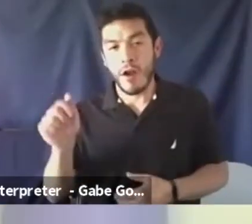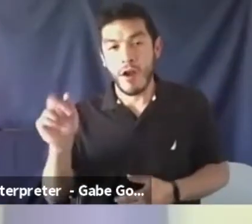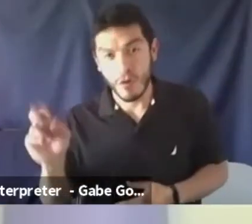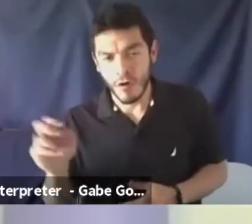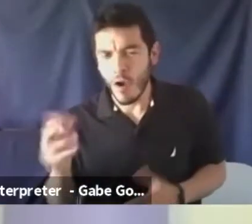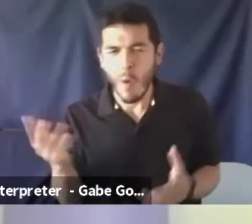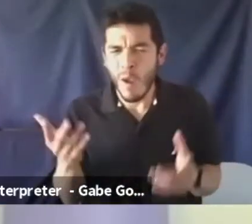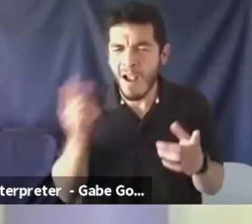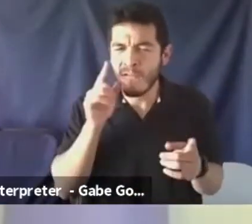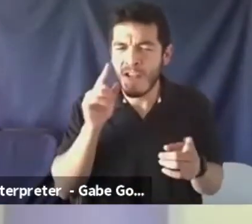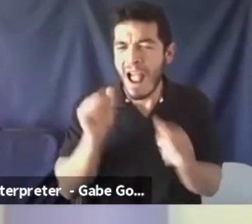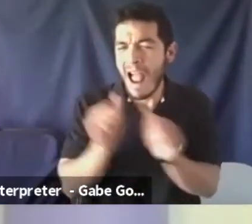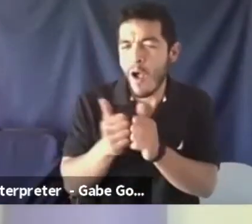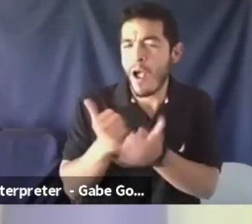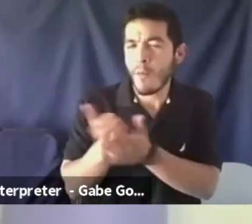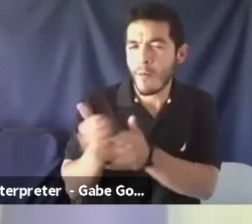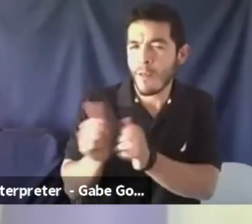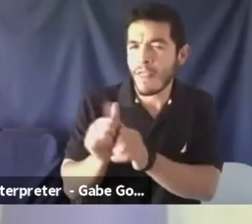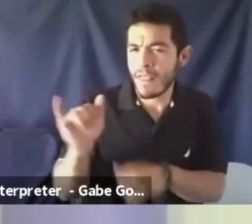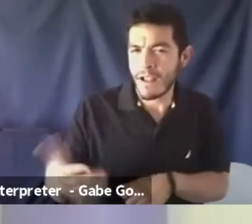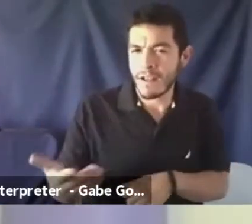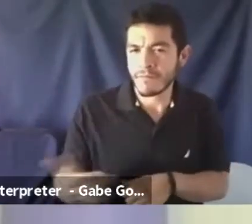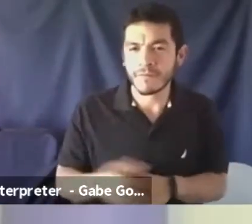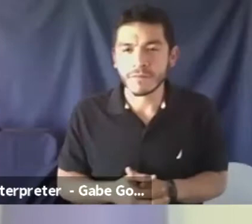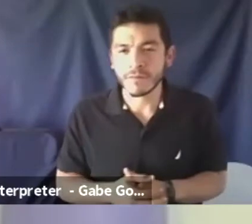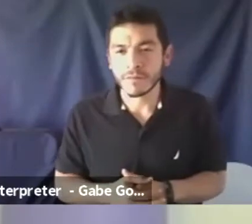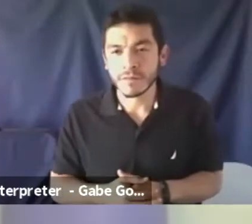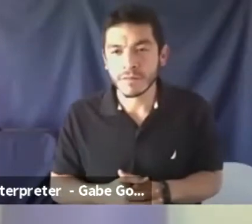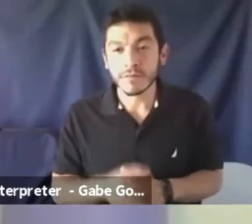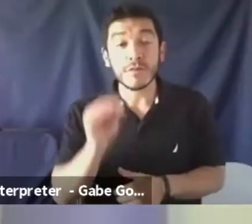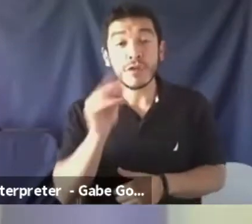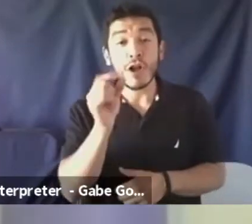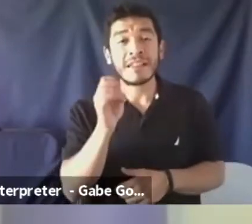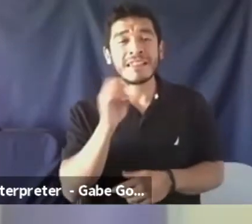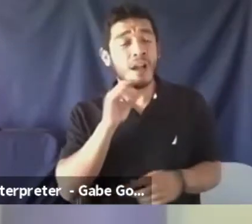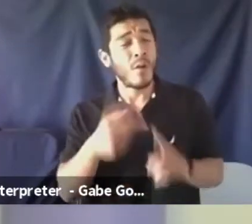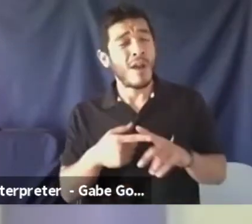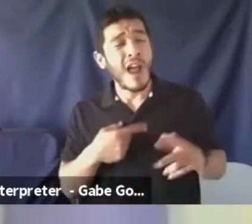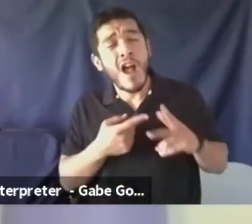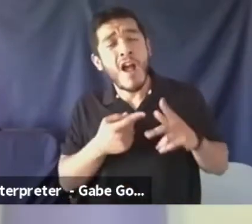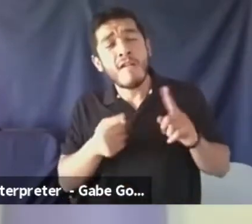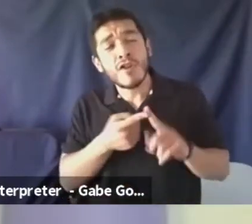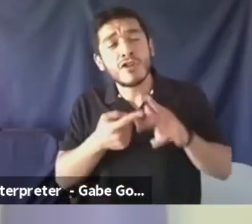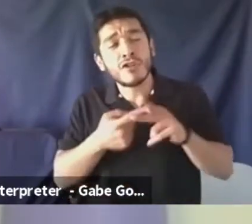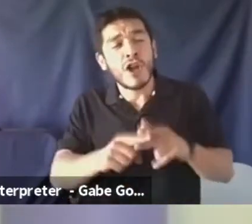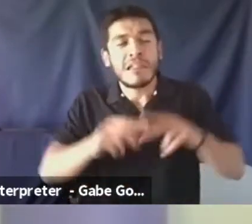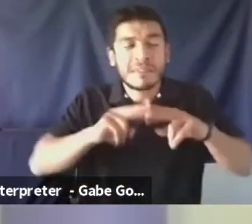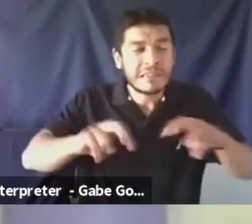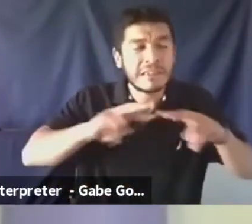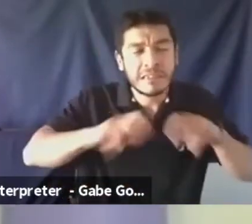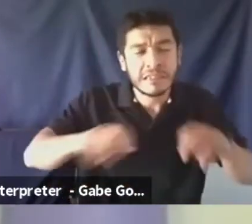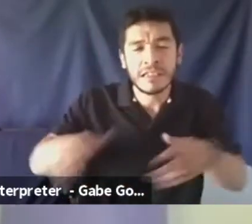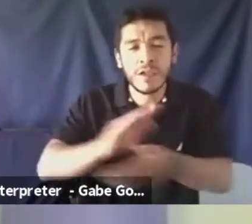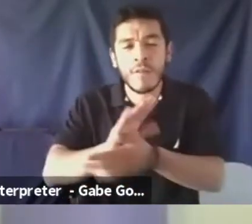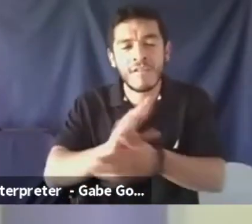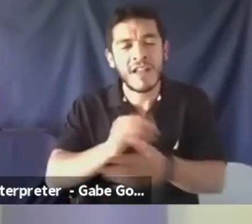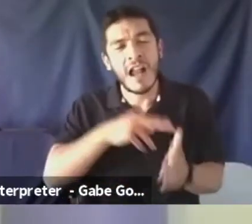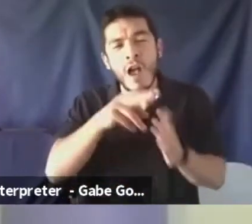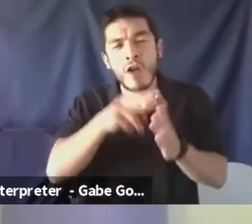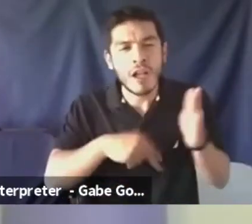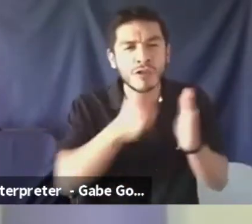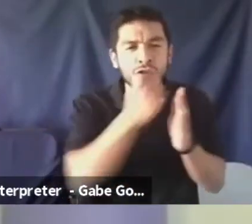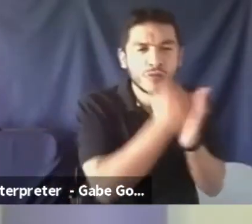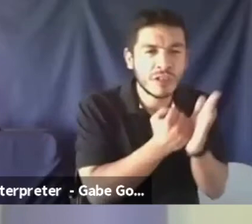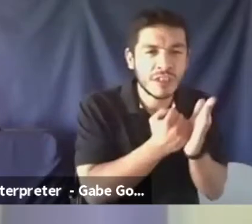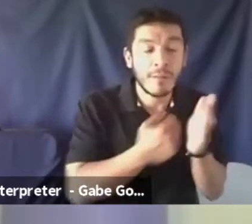A lot of research, and when I first started researching this movie and read the script, I was a